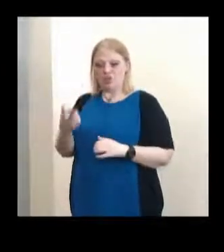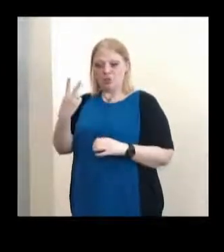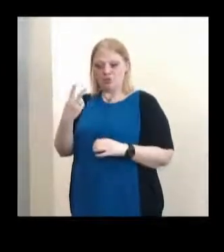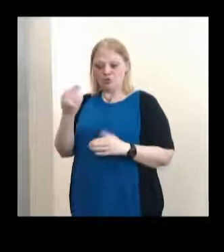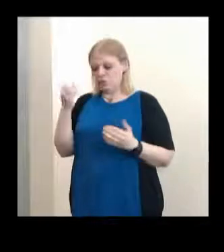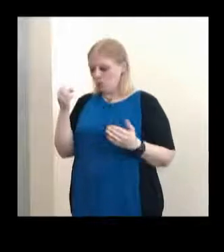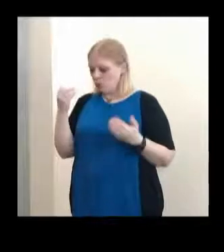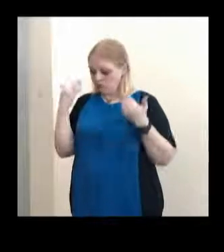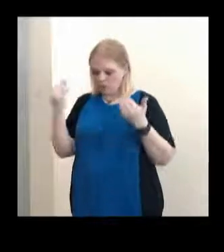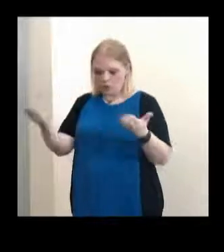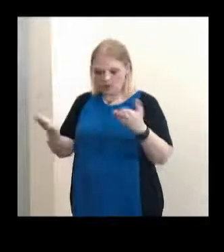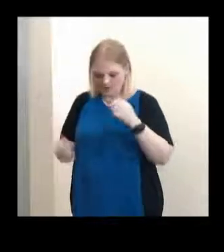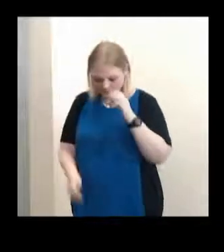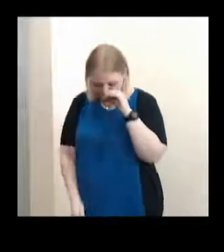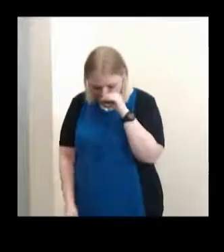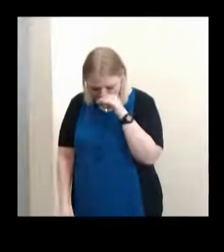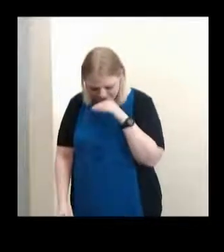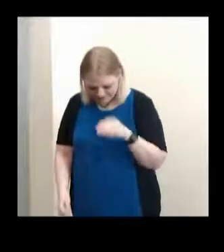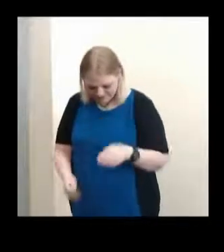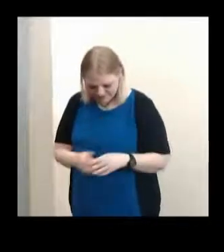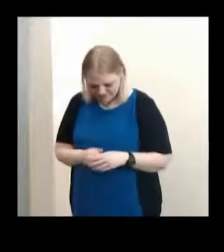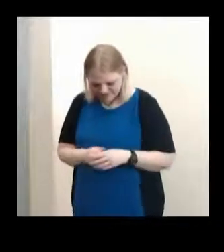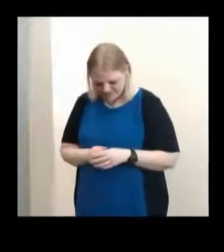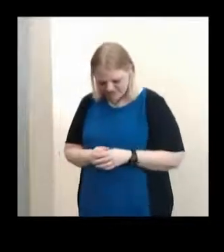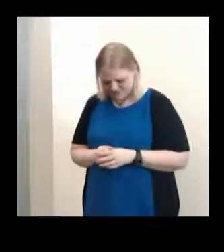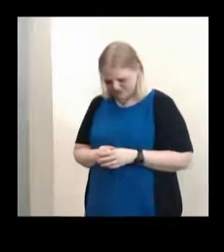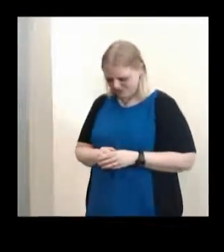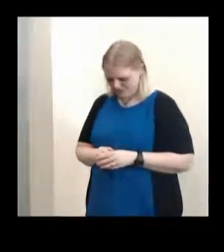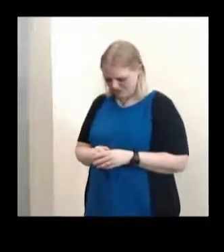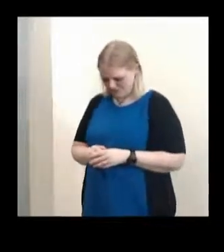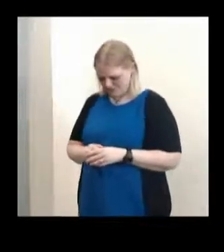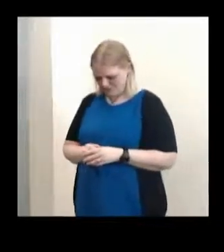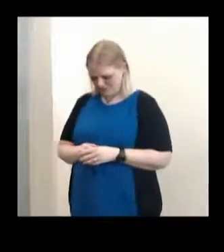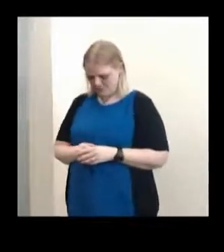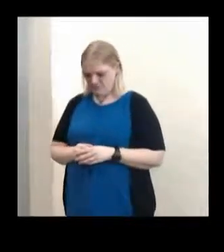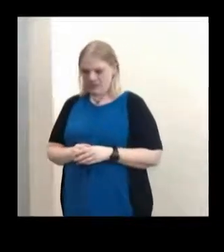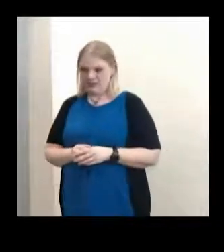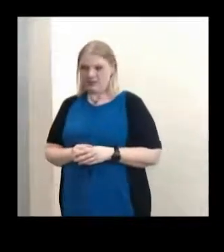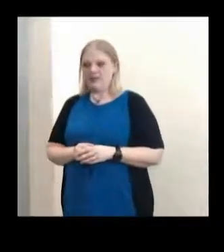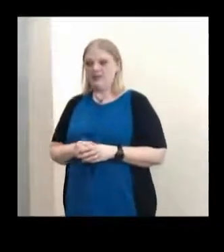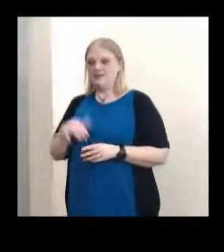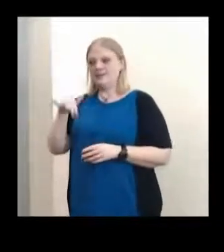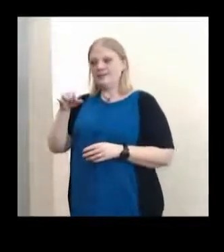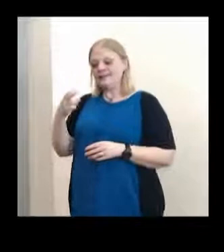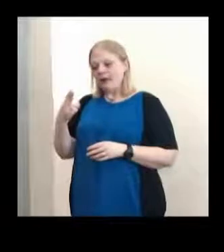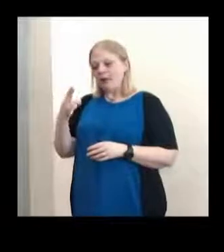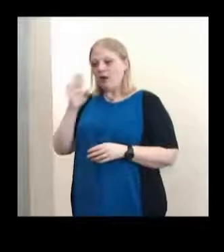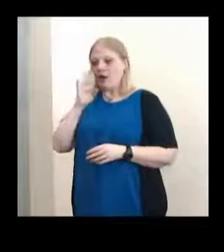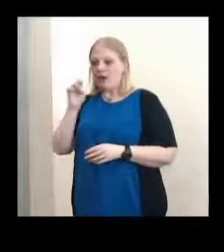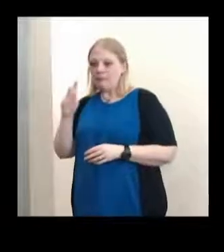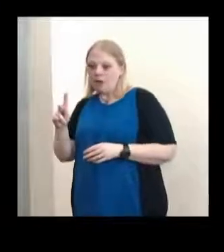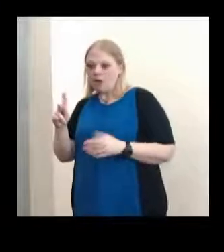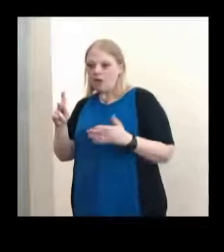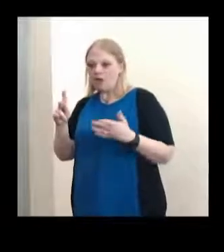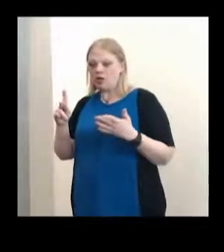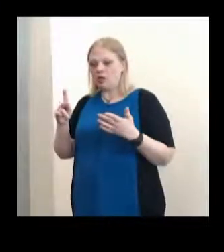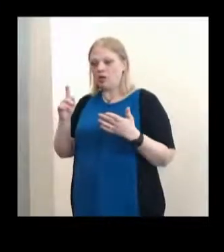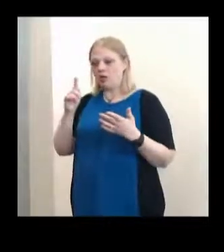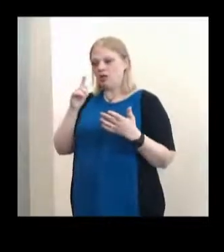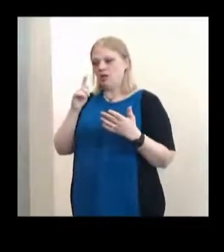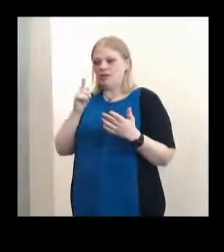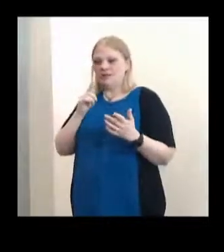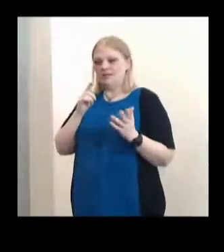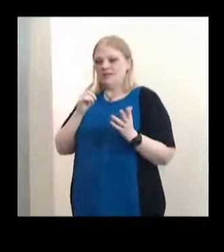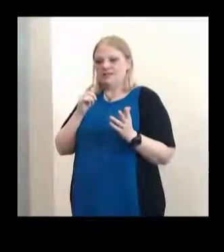WGRZ. So Channel 2, WGRZ. Mr. McKinley, go ahead. Yeah, hi, Mark. I think you got to admit that's a catchy name for a